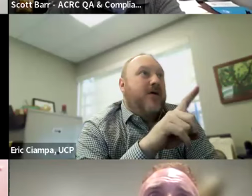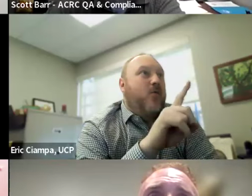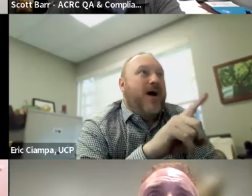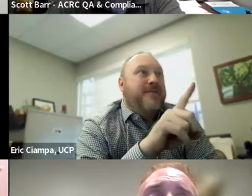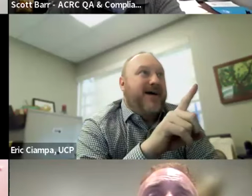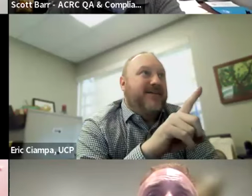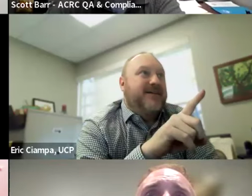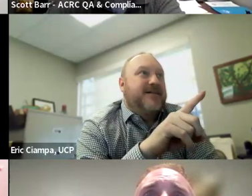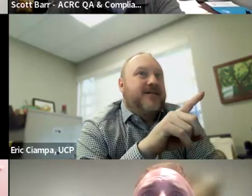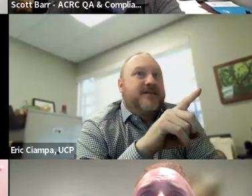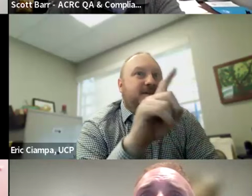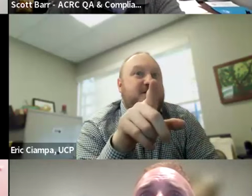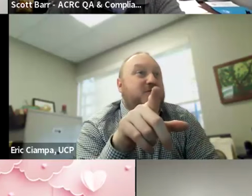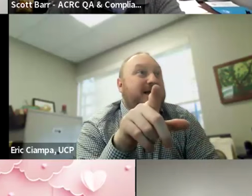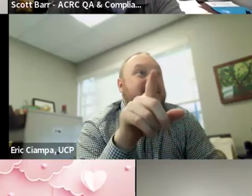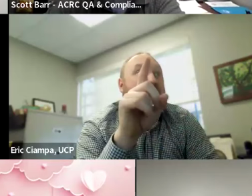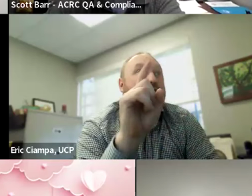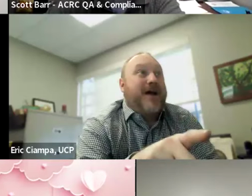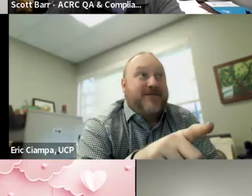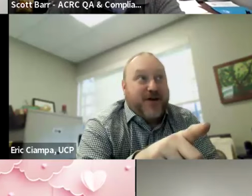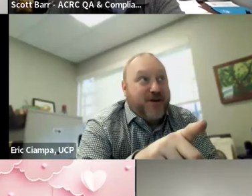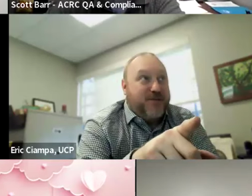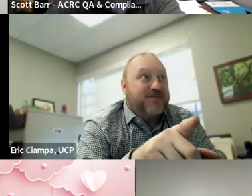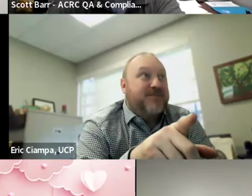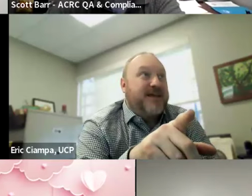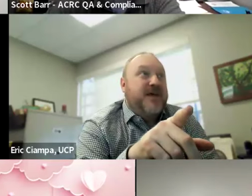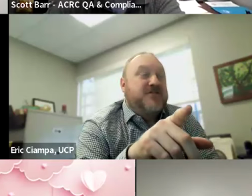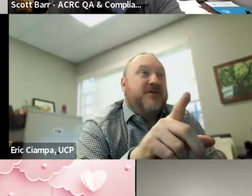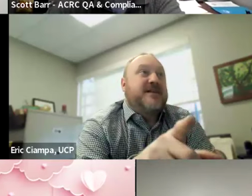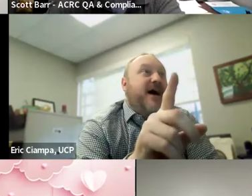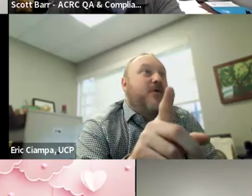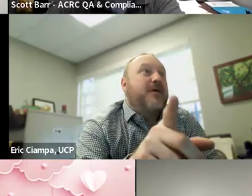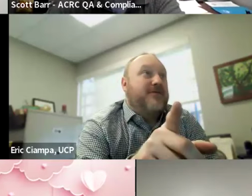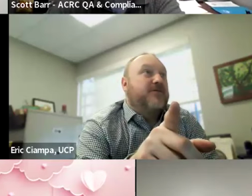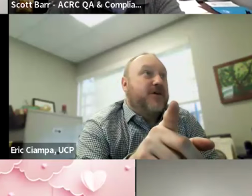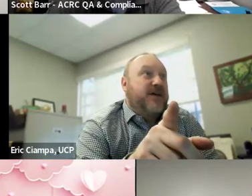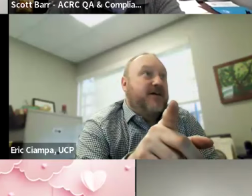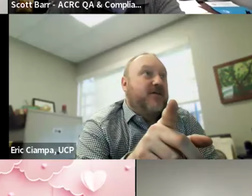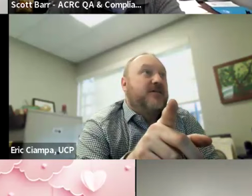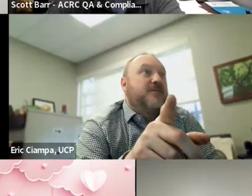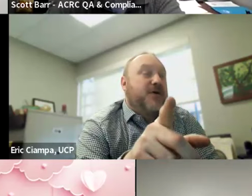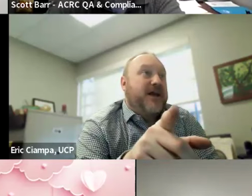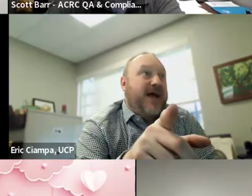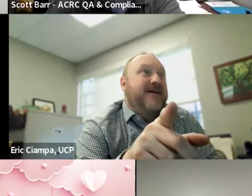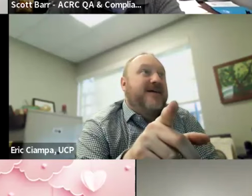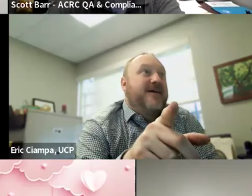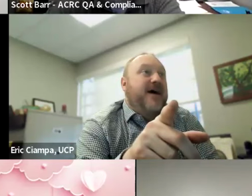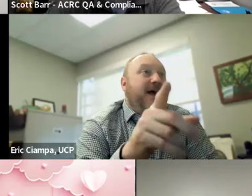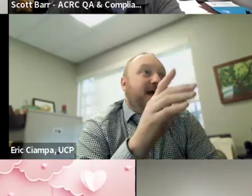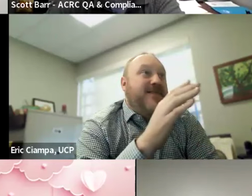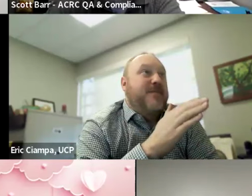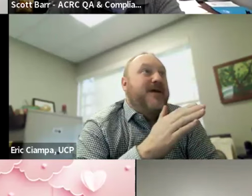drives 1 mile, this new rate is great for you. It generates a lot more revenue for your vehicle per